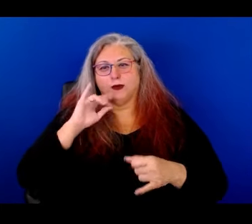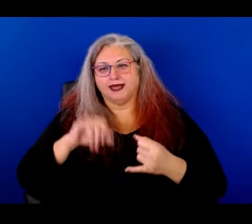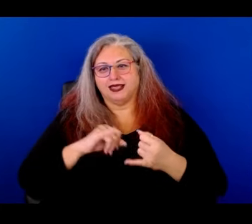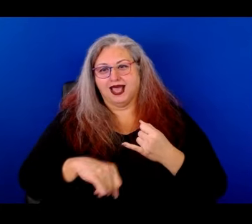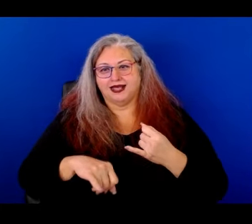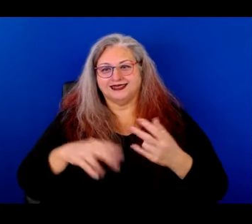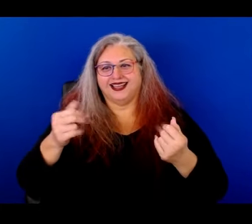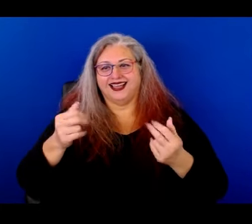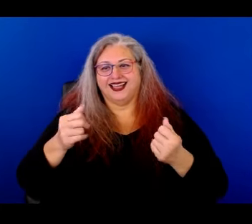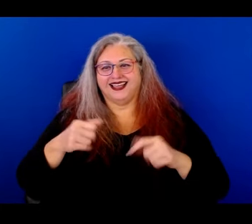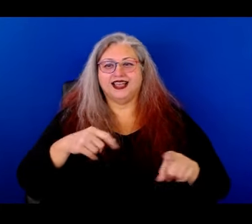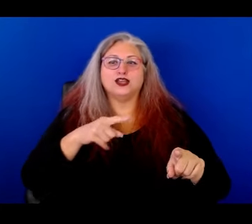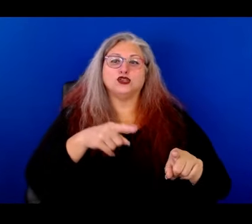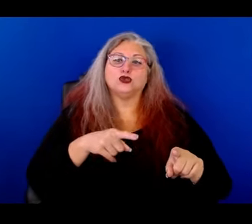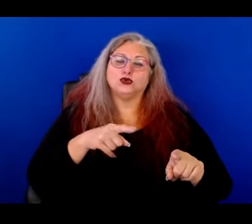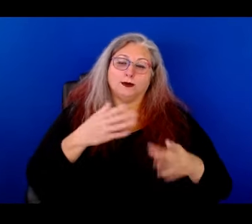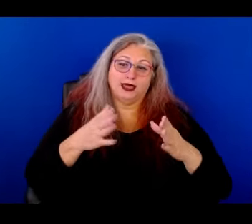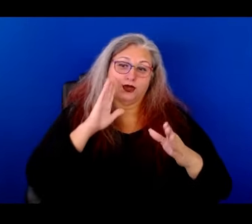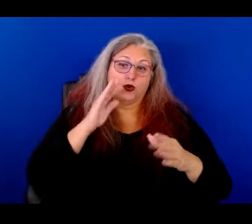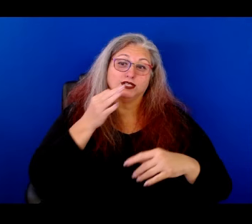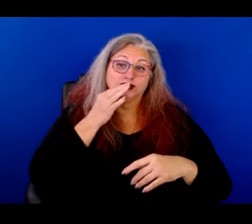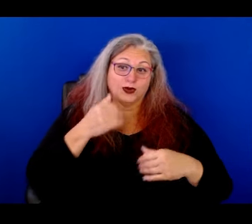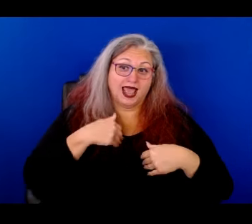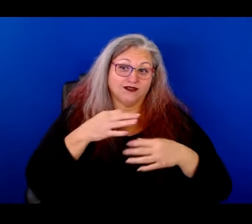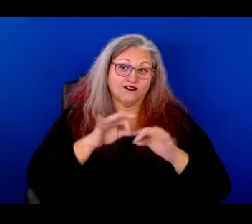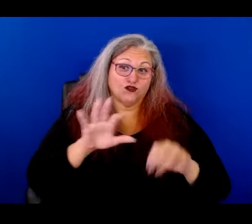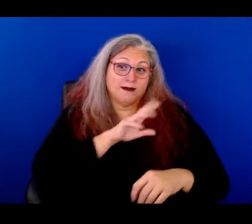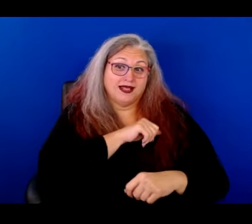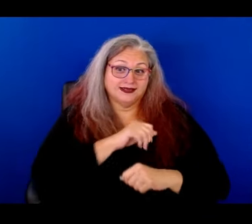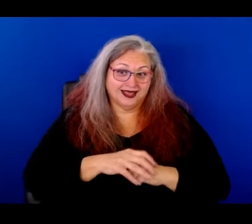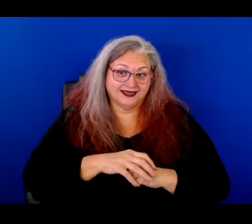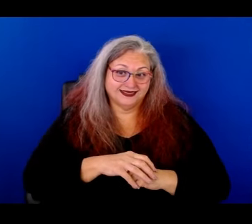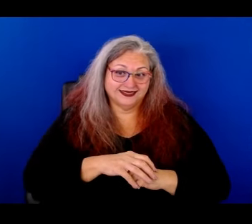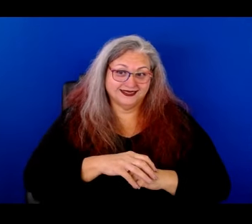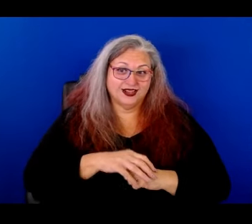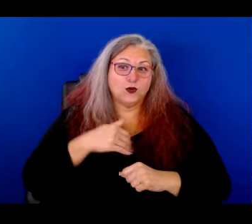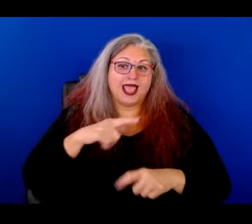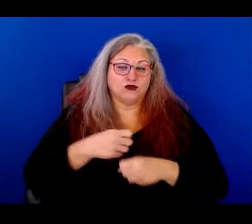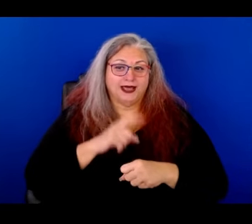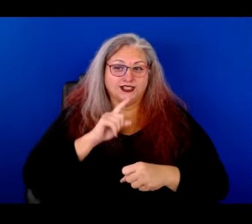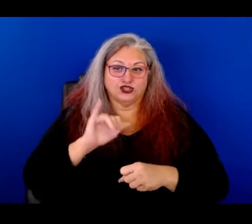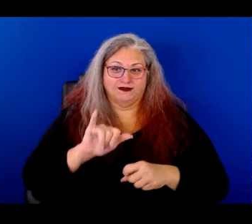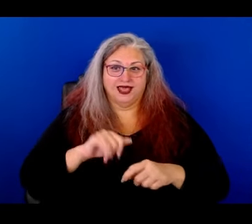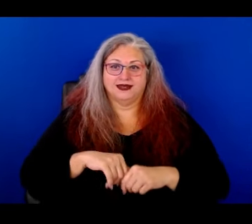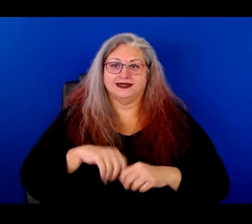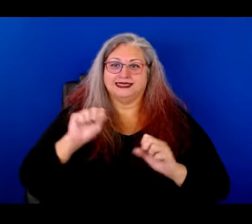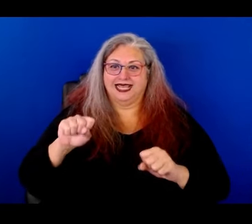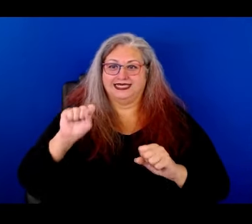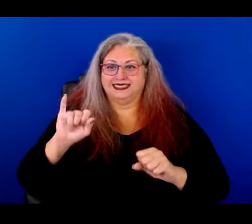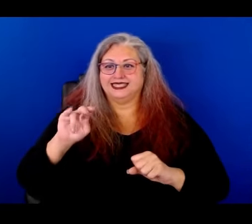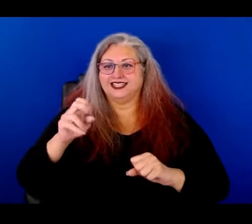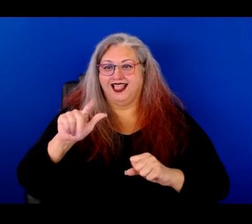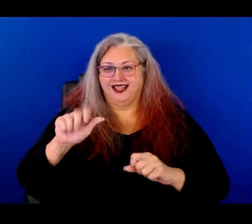last. you may soon have a free Palestine, and we have to make sure of that.